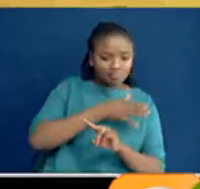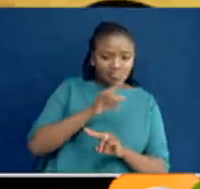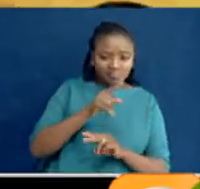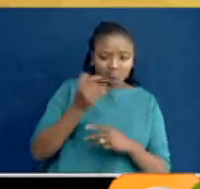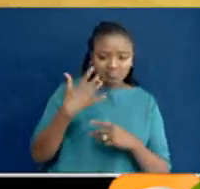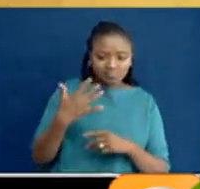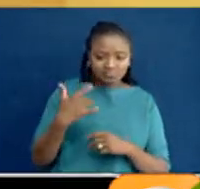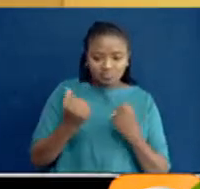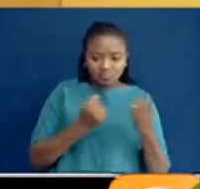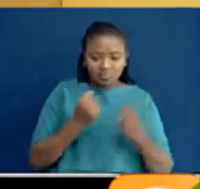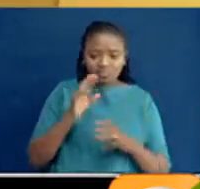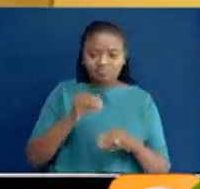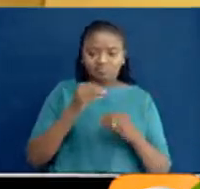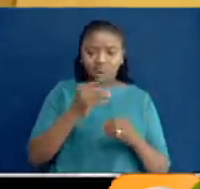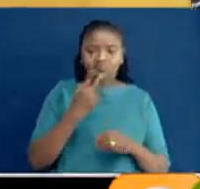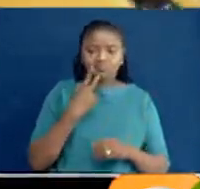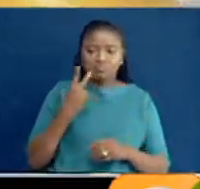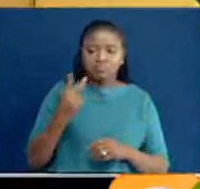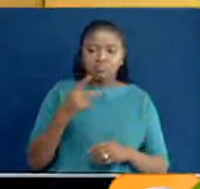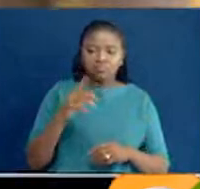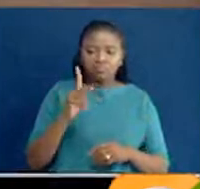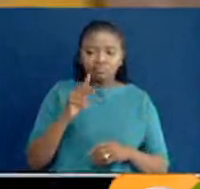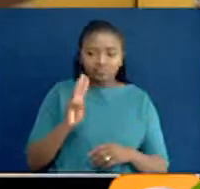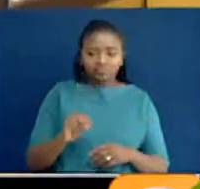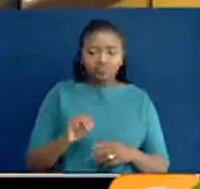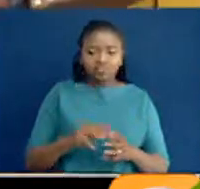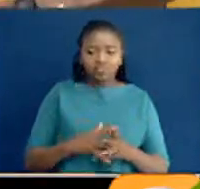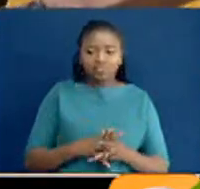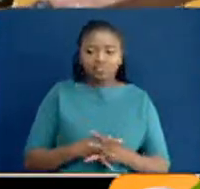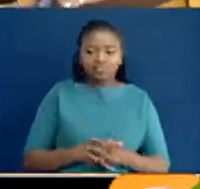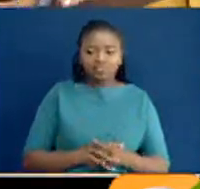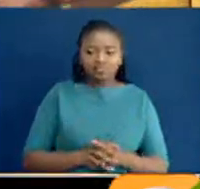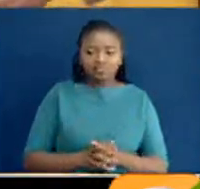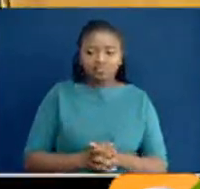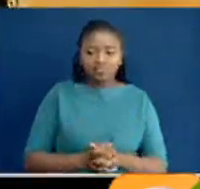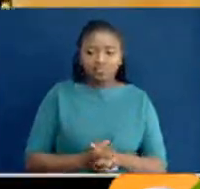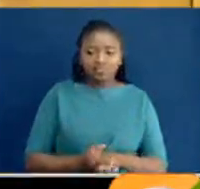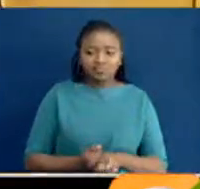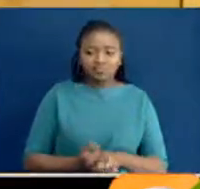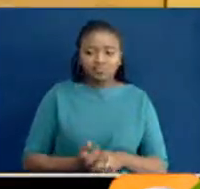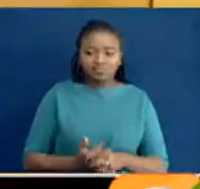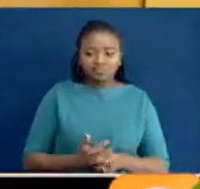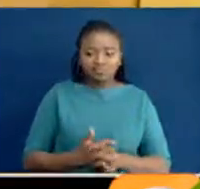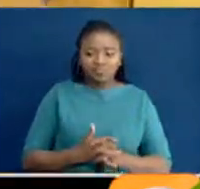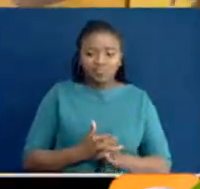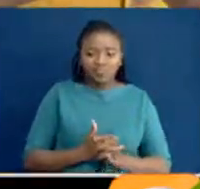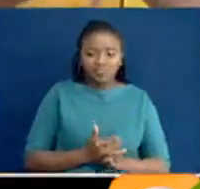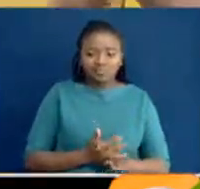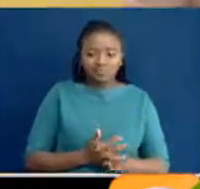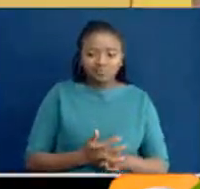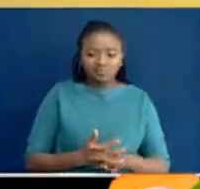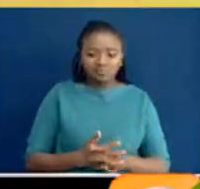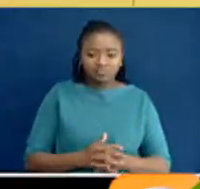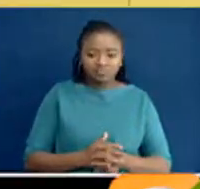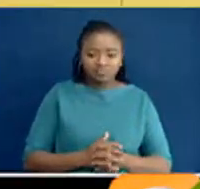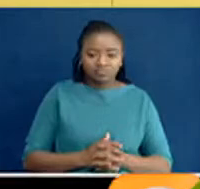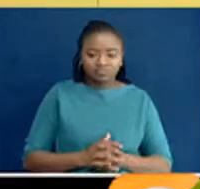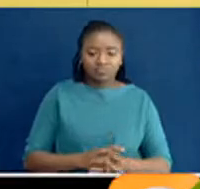gives you 200 kilometers. You don't need more than that, so you can charge at home. But even more than that, the EV